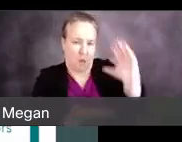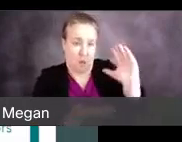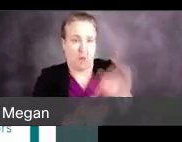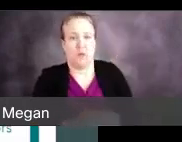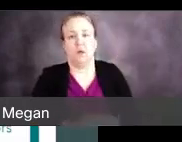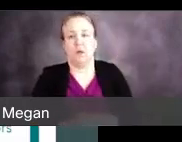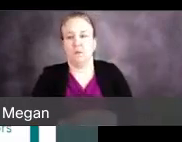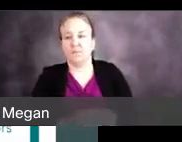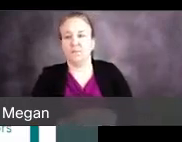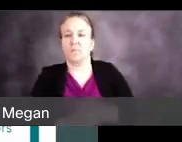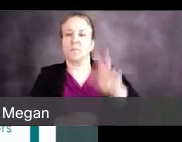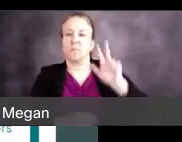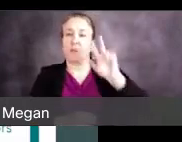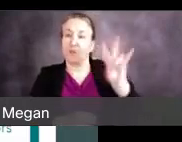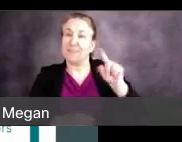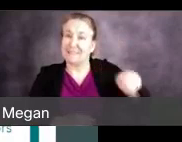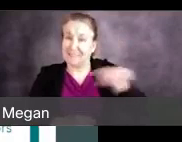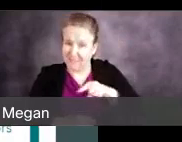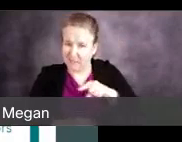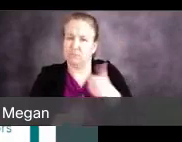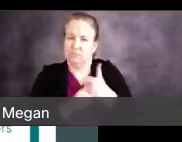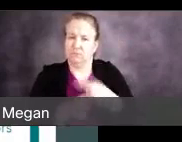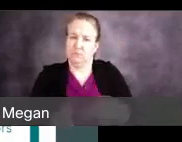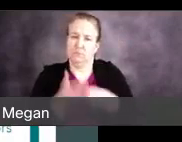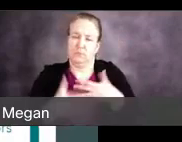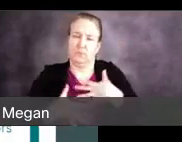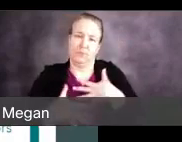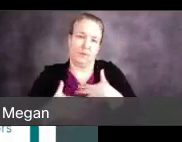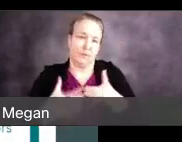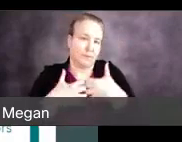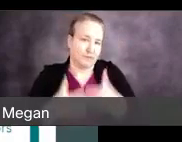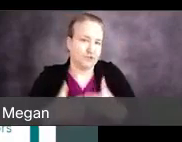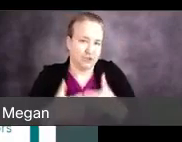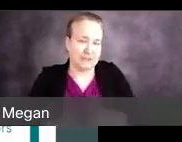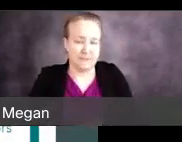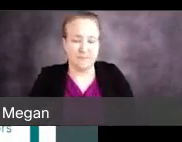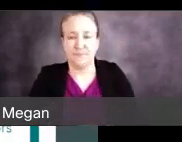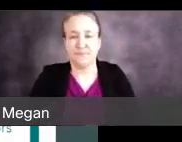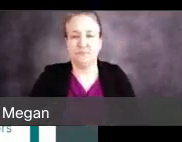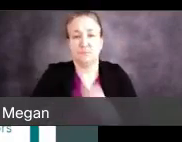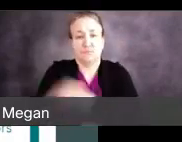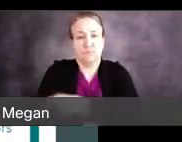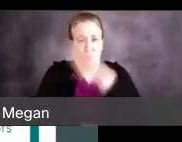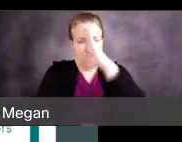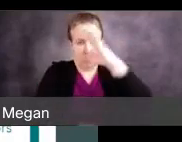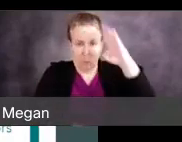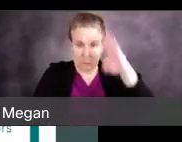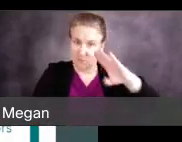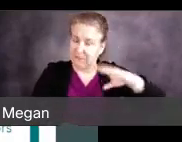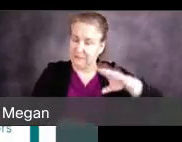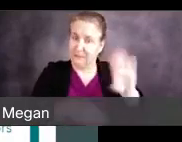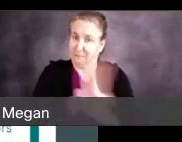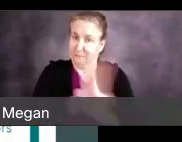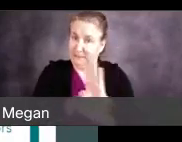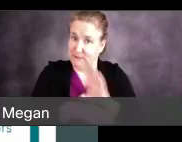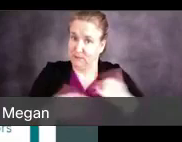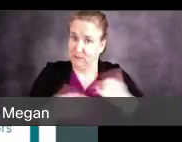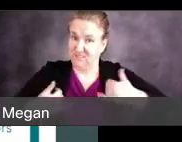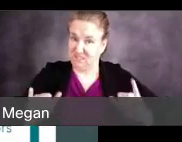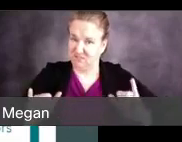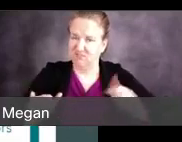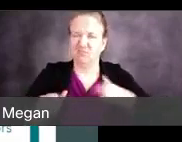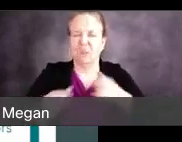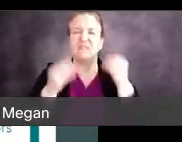14.5% or 37 of these individuals are requiring a ventilator. Our hospitals do remain quite busy. To put this in